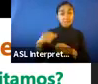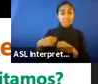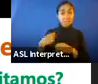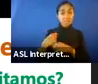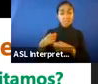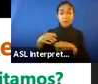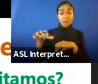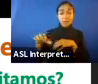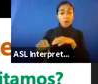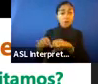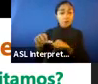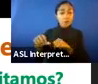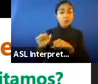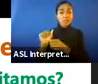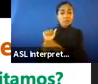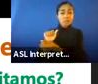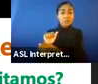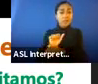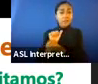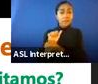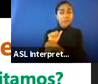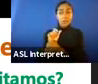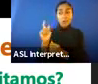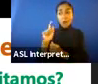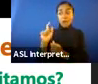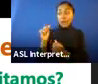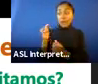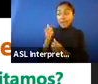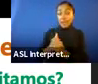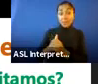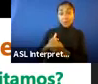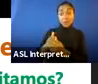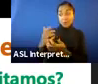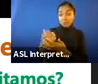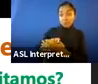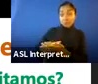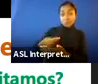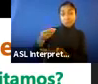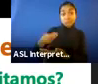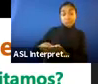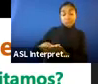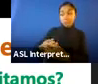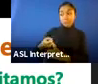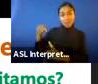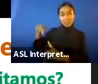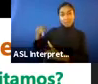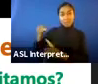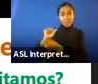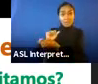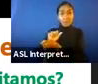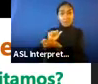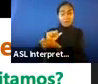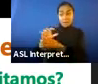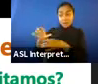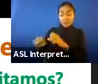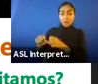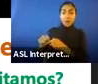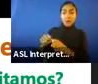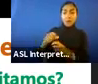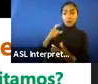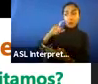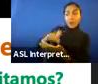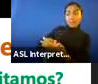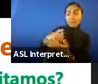every bit of wealth accumulated since then has been derived, has to be key for us. And it's not just